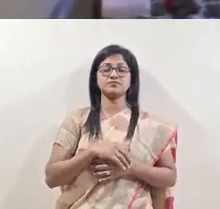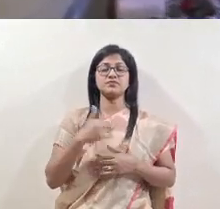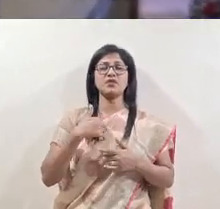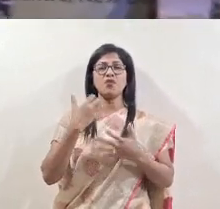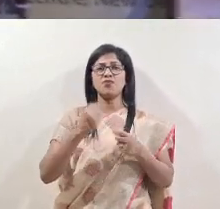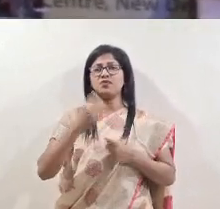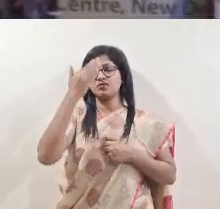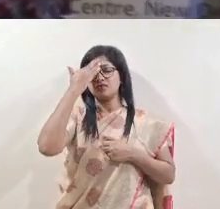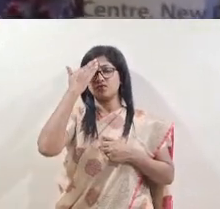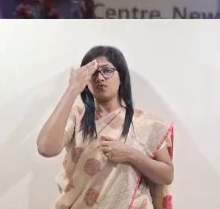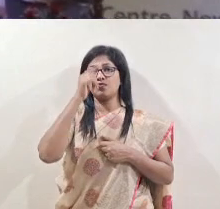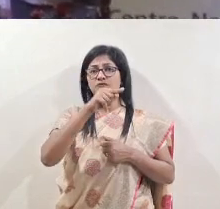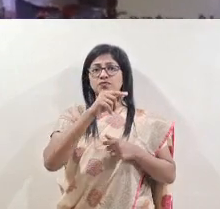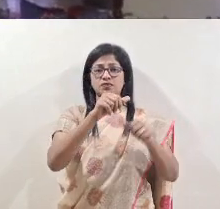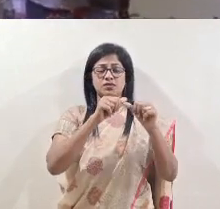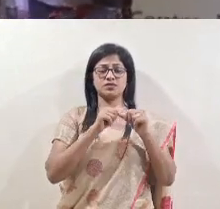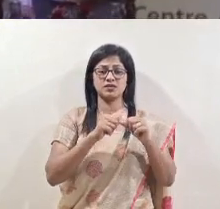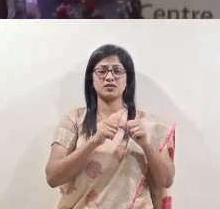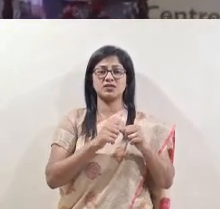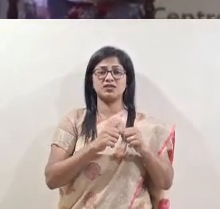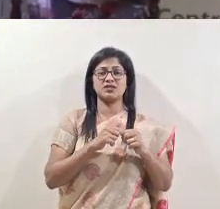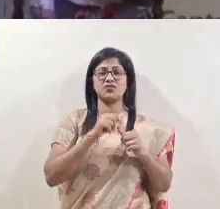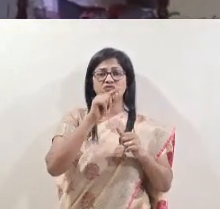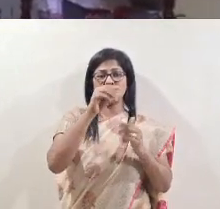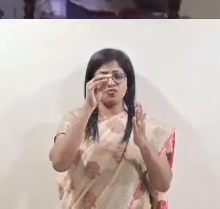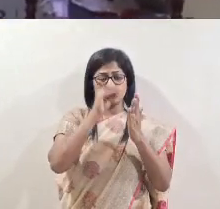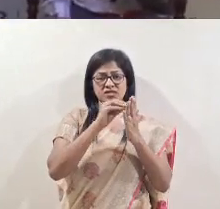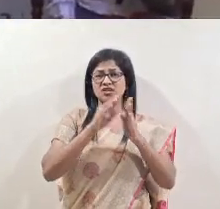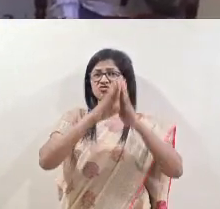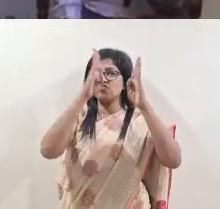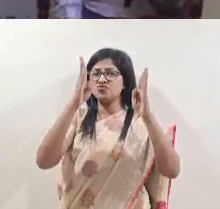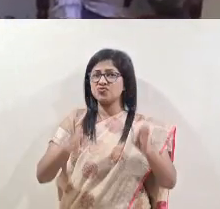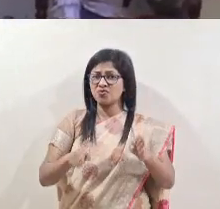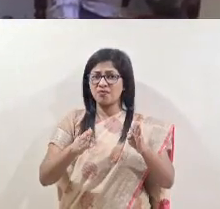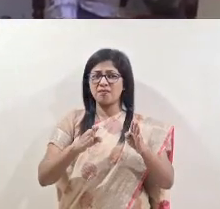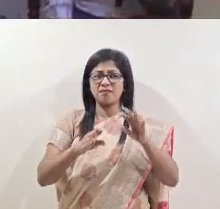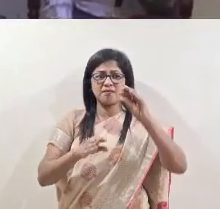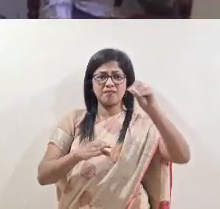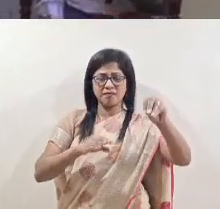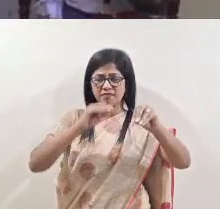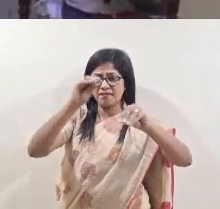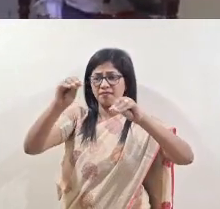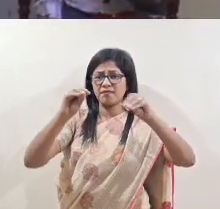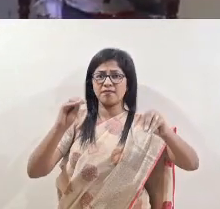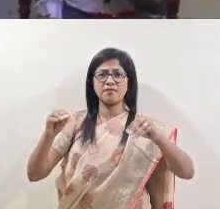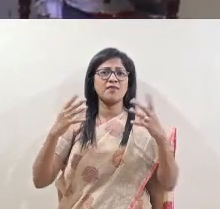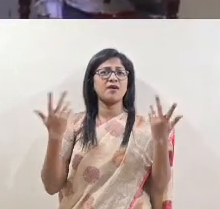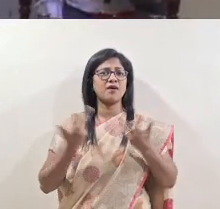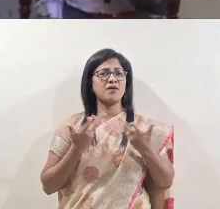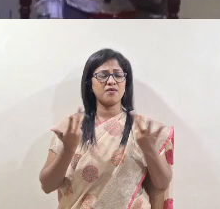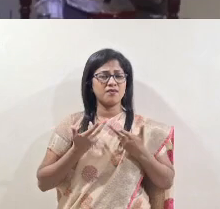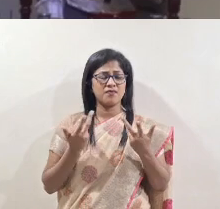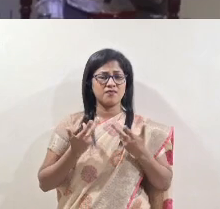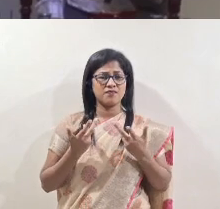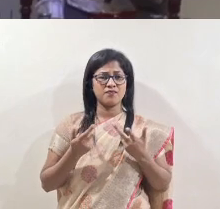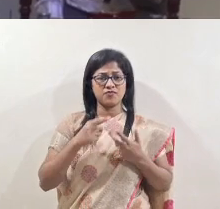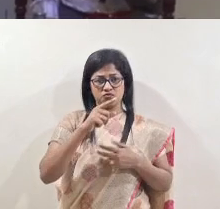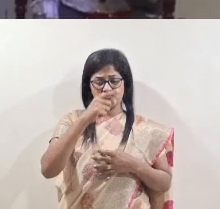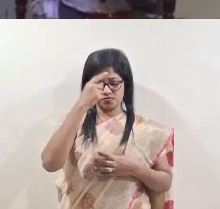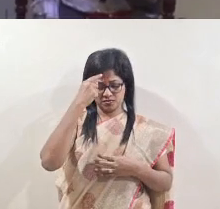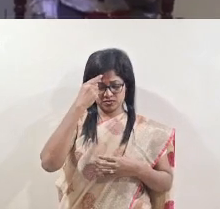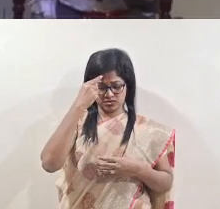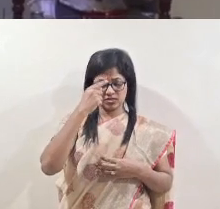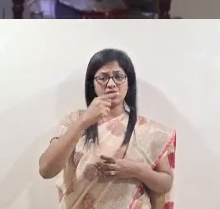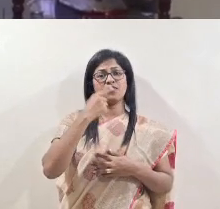to know from you is that how have you considered those shops? Where have you located those shops? And have you considered only